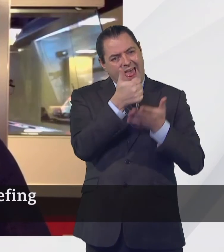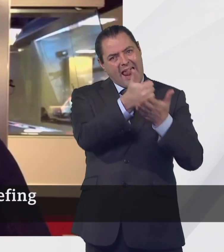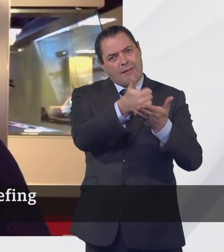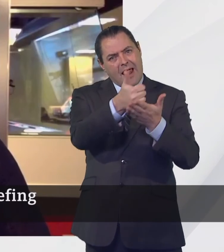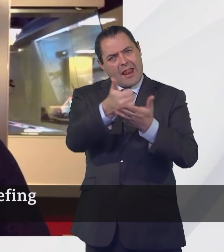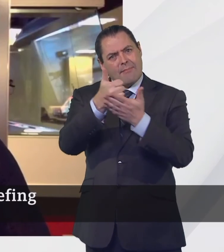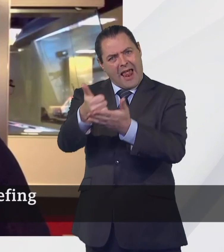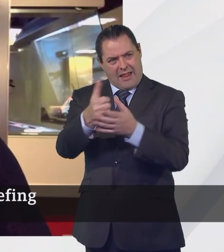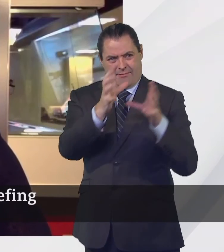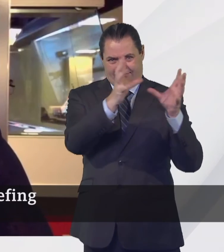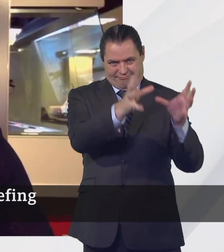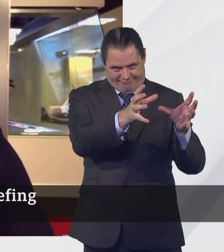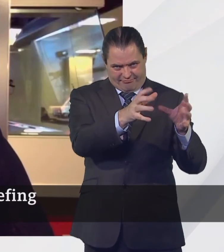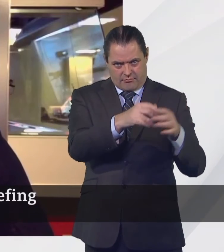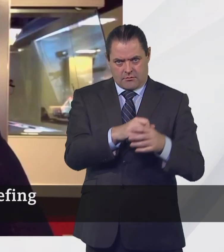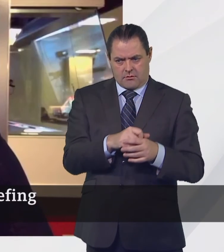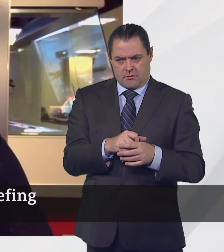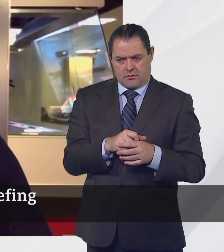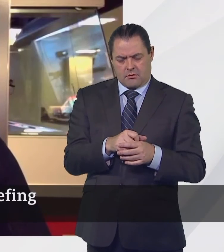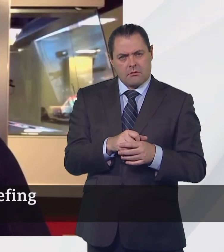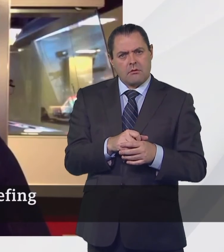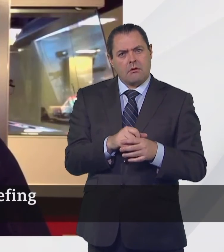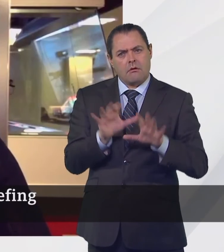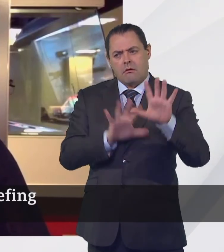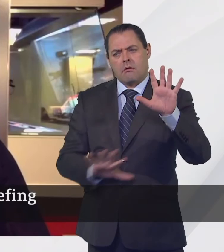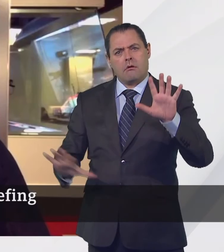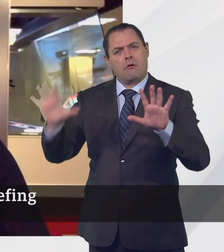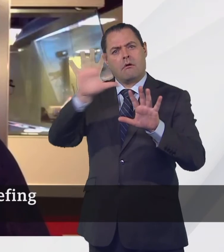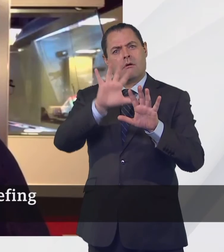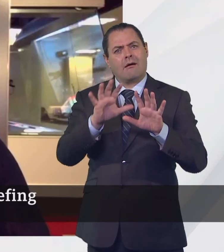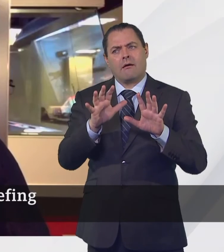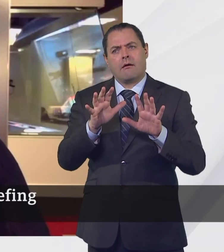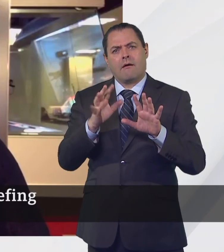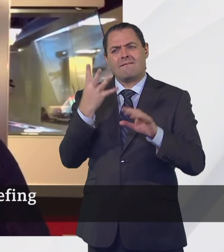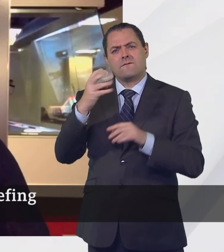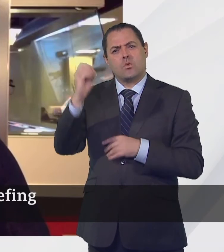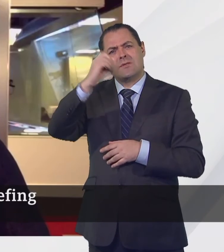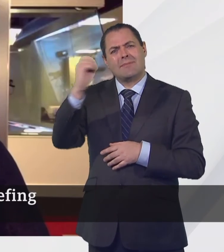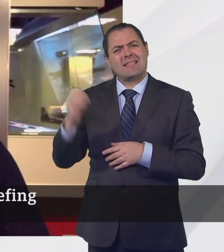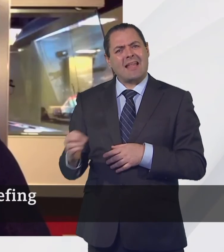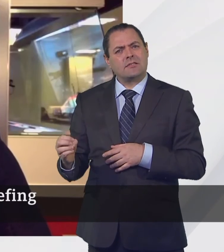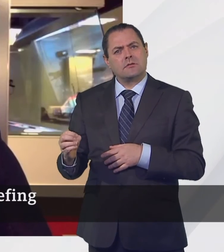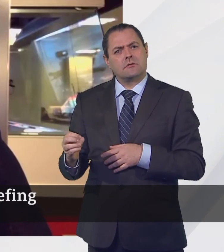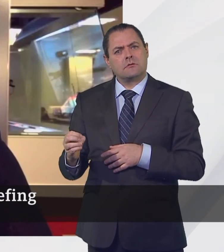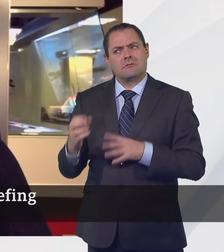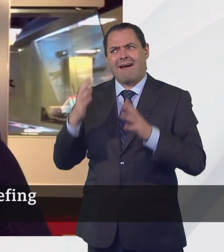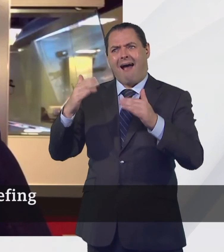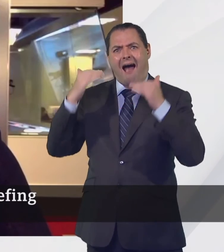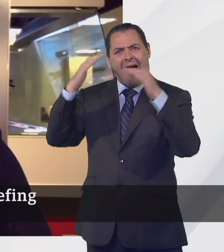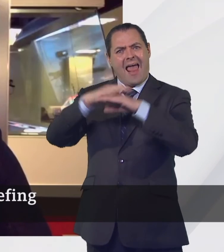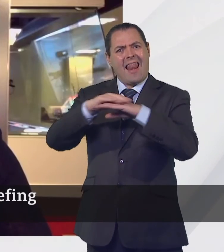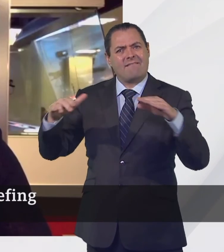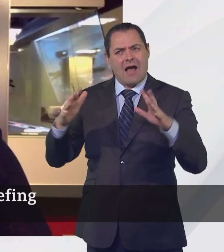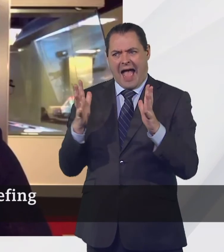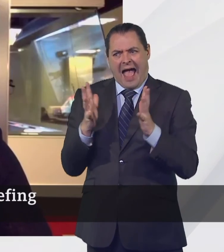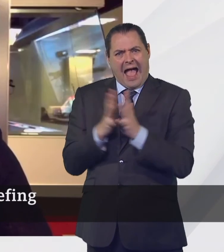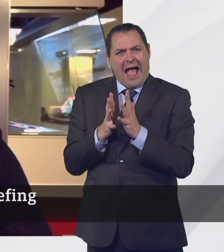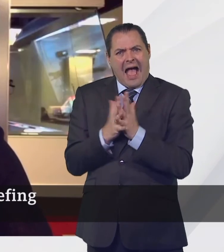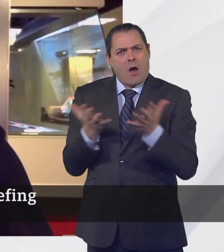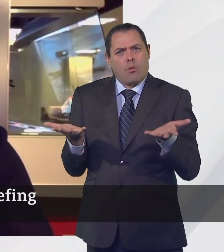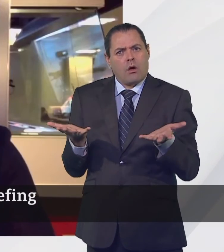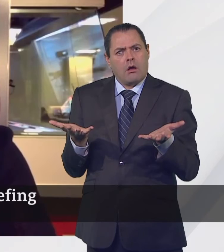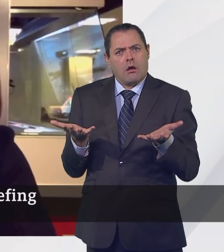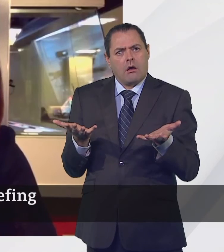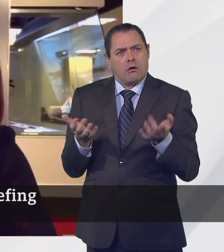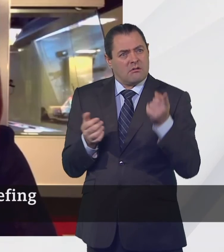deliver maths testing to 40% of the population? Are you going to have to deploy the entire British